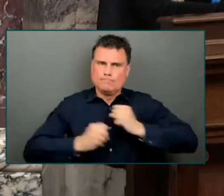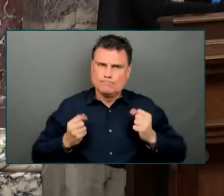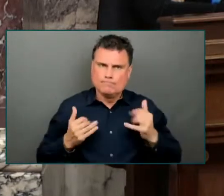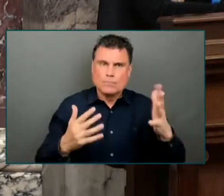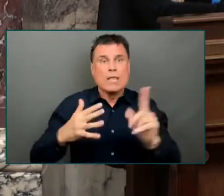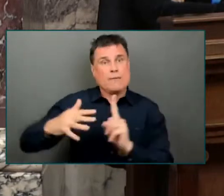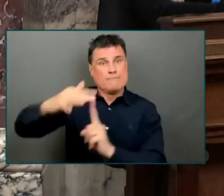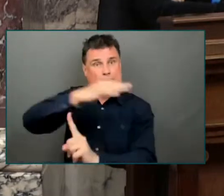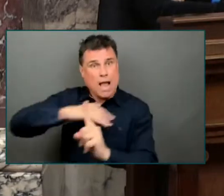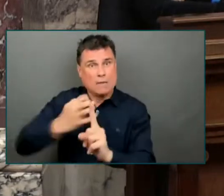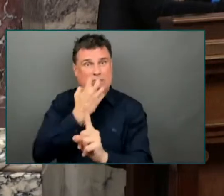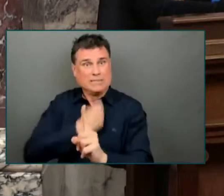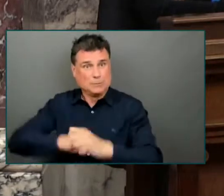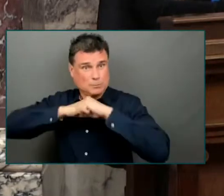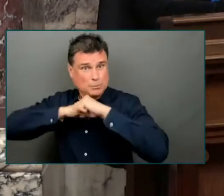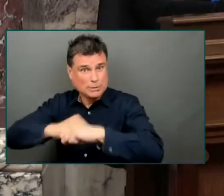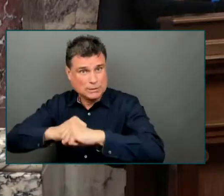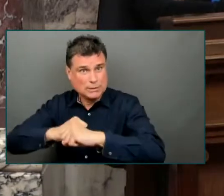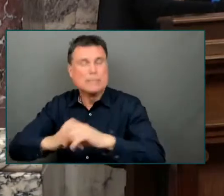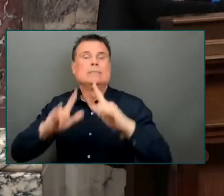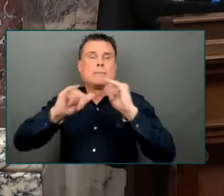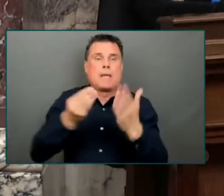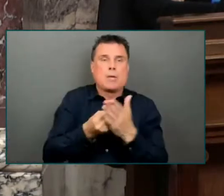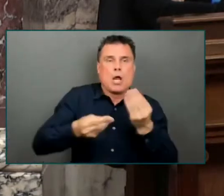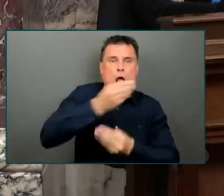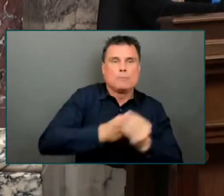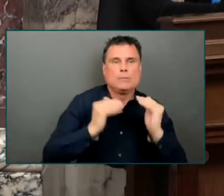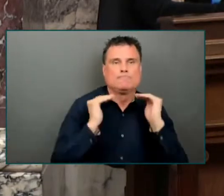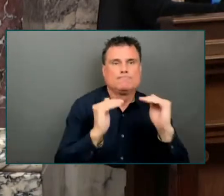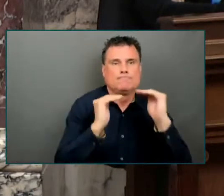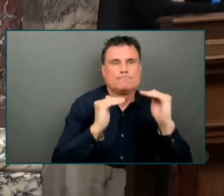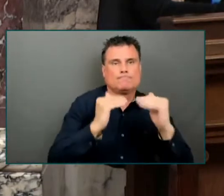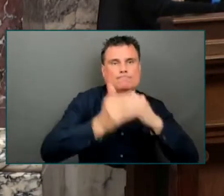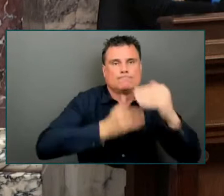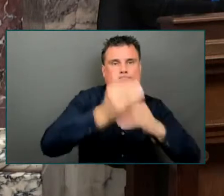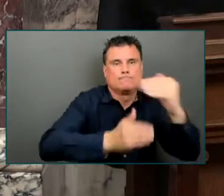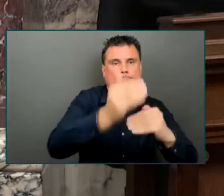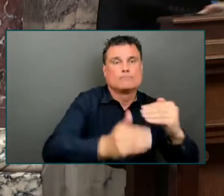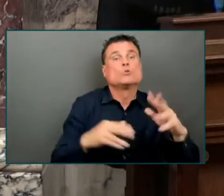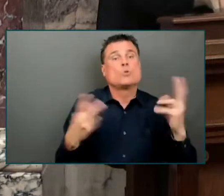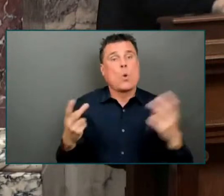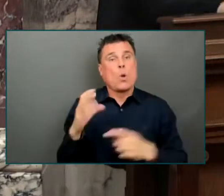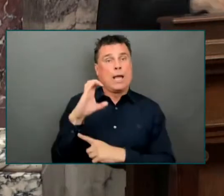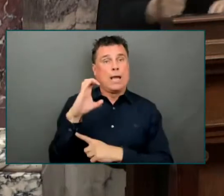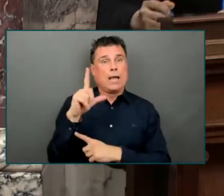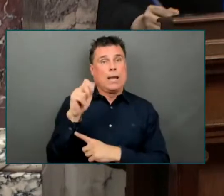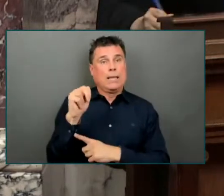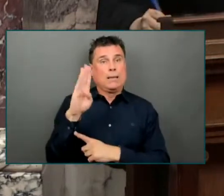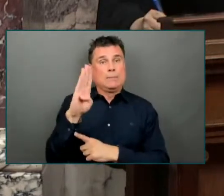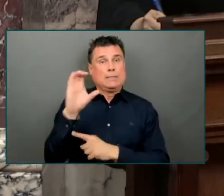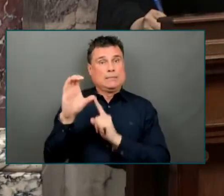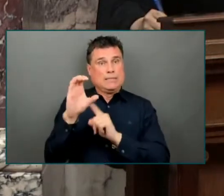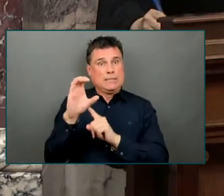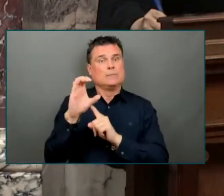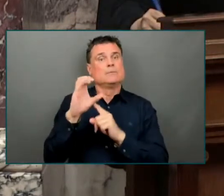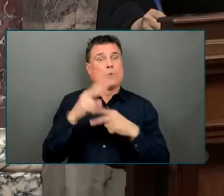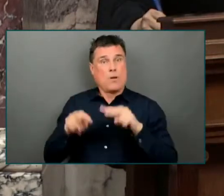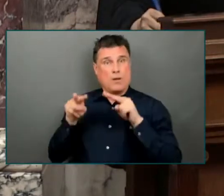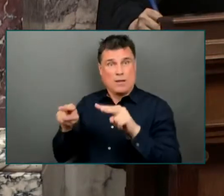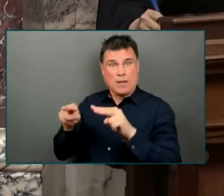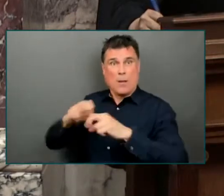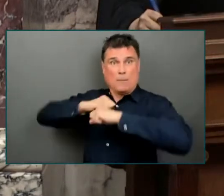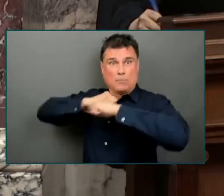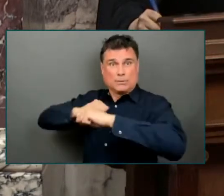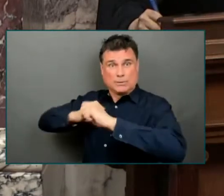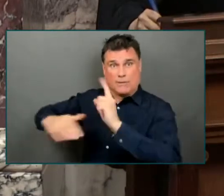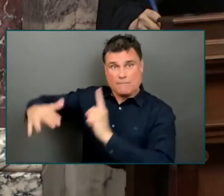through Clean BC show how protecting our environment is good for people and it's good for the economy. This is true today as we continue